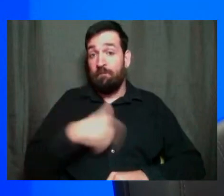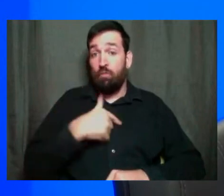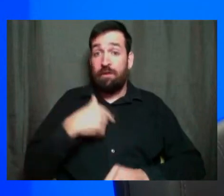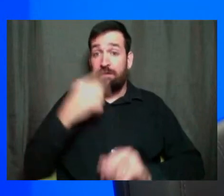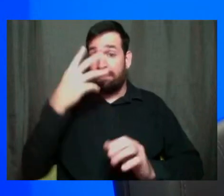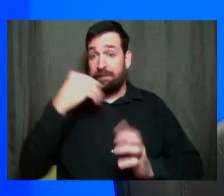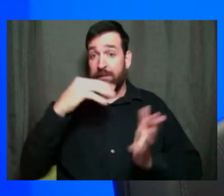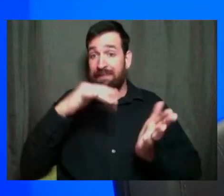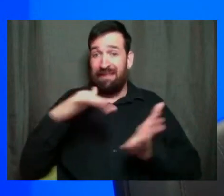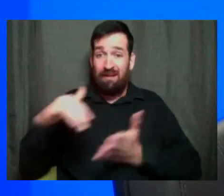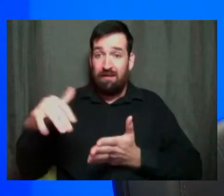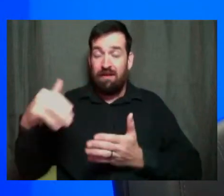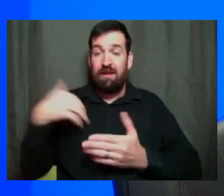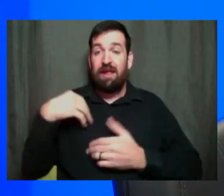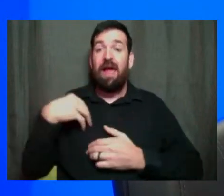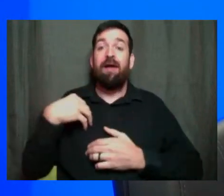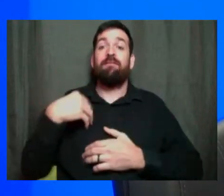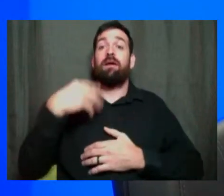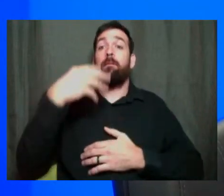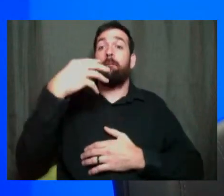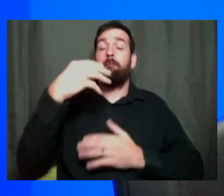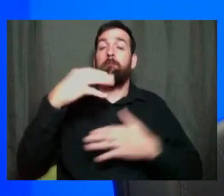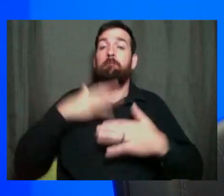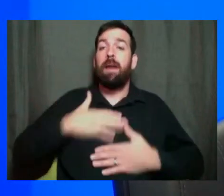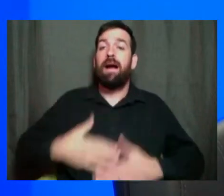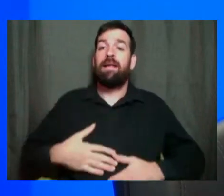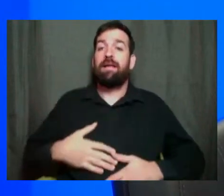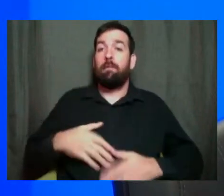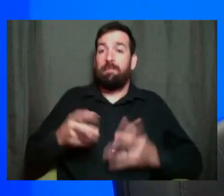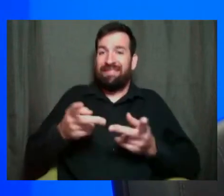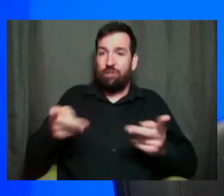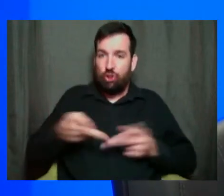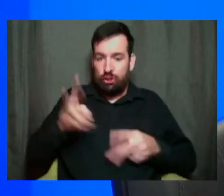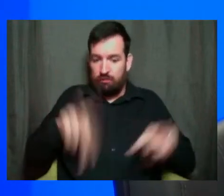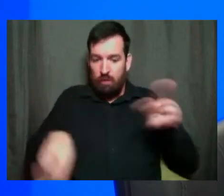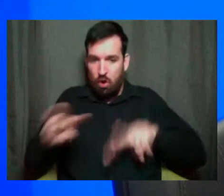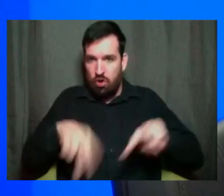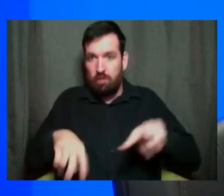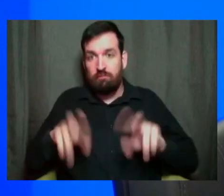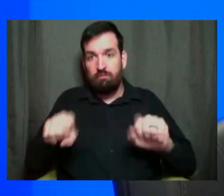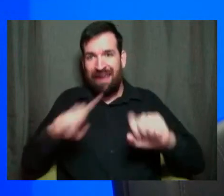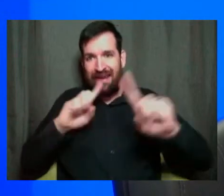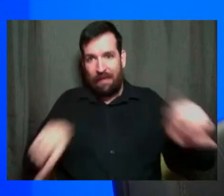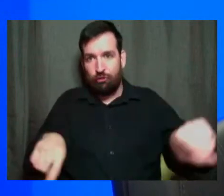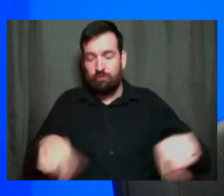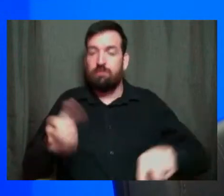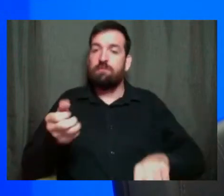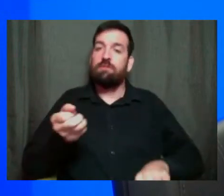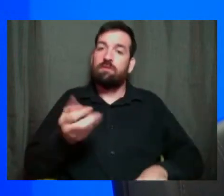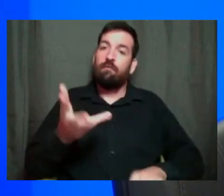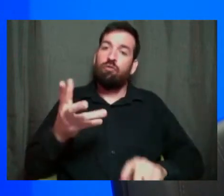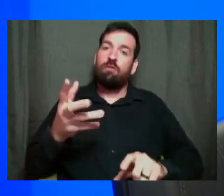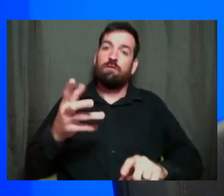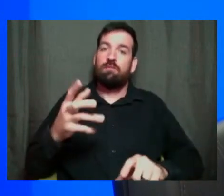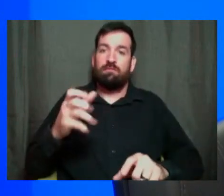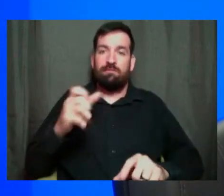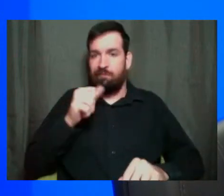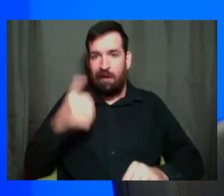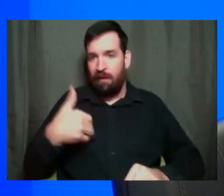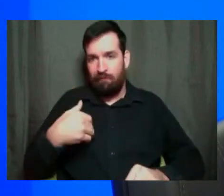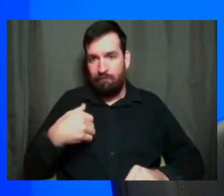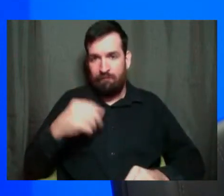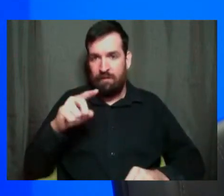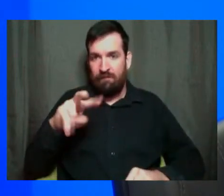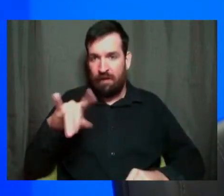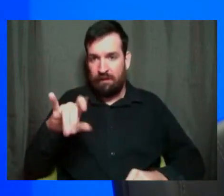body position monitor in it, then we can actually answer that question. There are a handful of devices we test that doesn't have a body position monitor, so you don't really